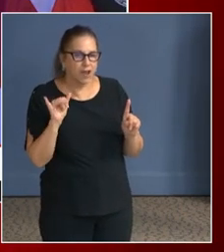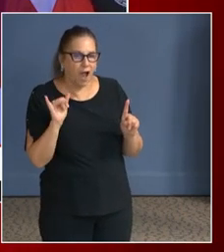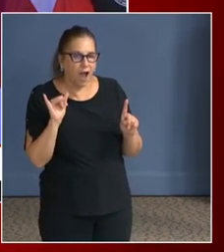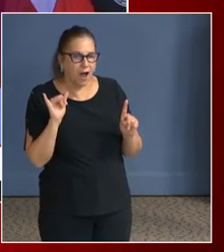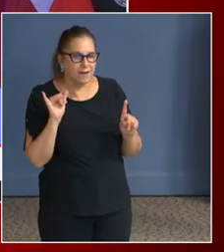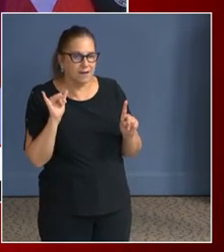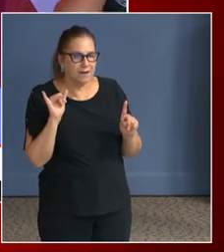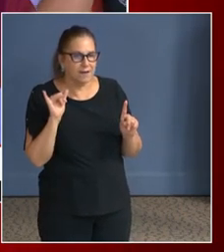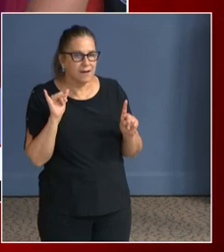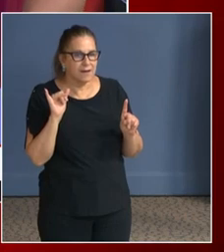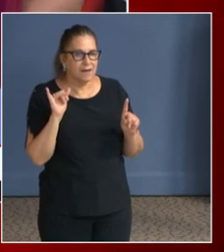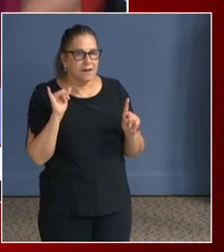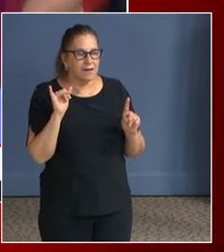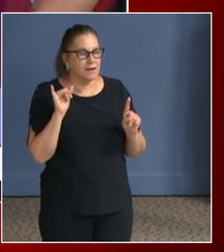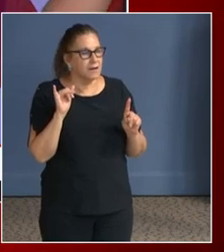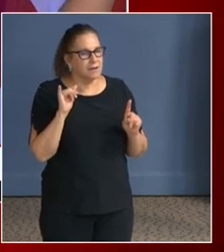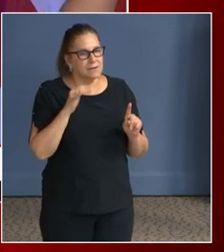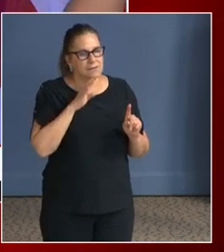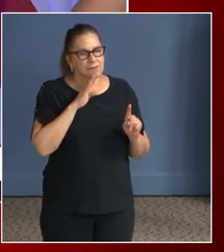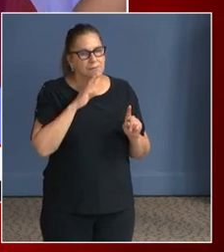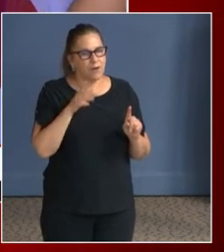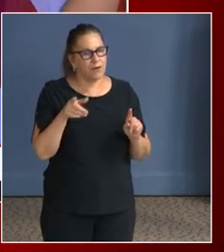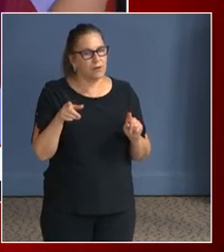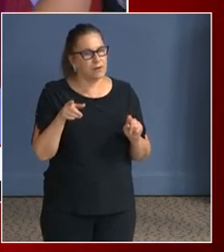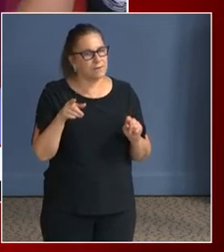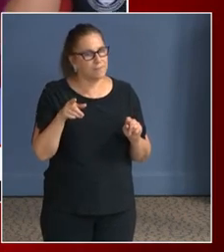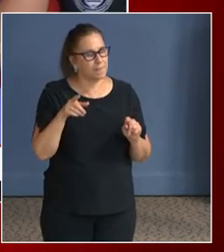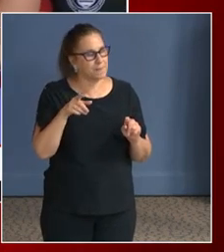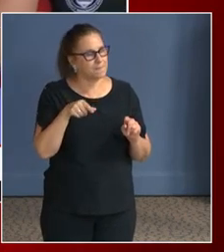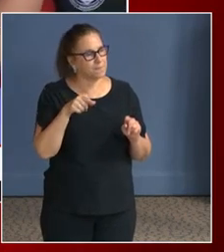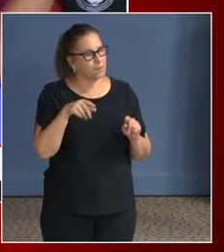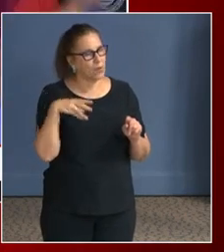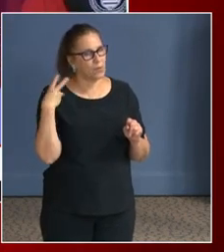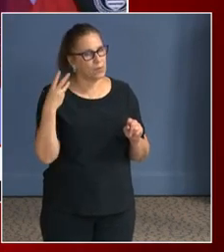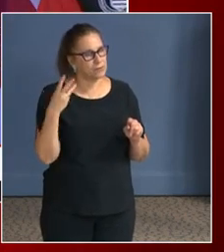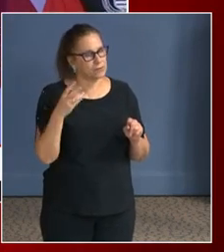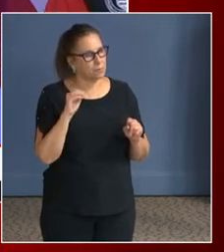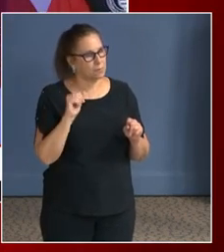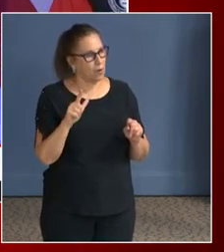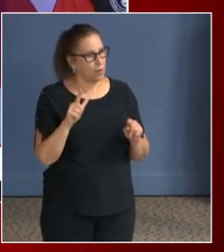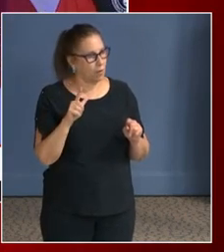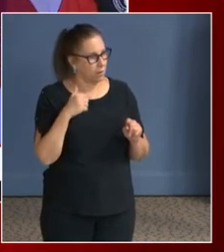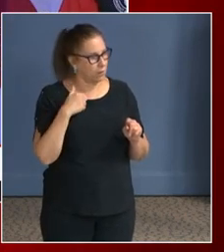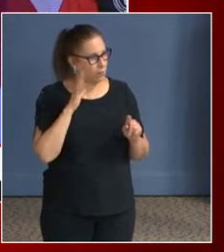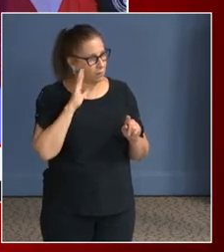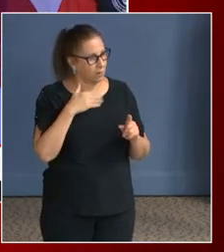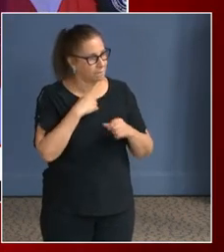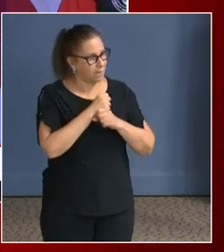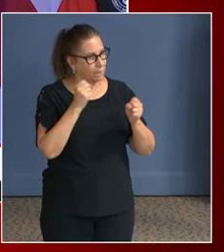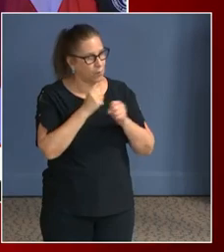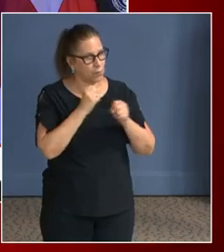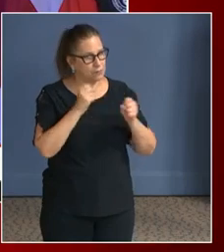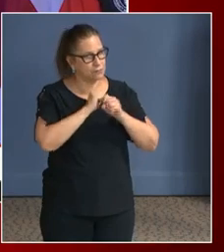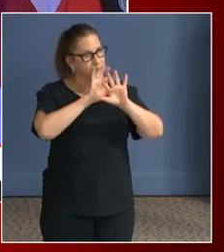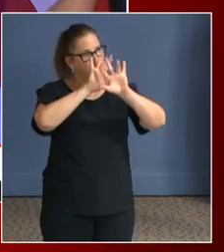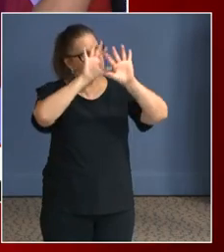it at the Washington Monument? I think so. And are you going to do anything to try to limit the crowd who makes it down to the mall